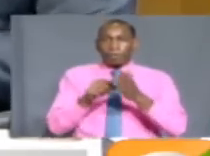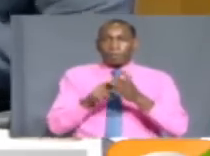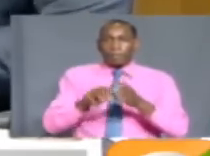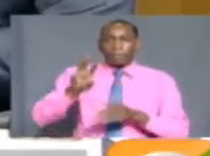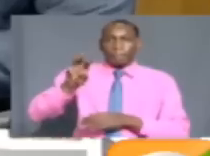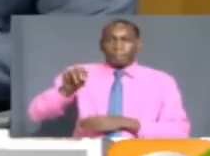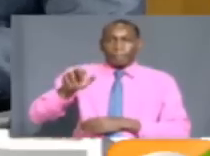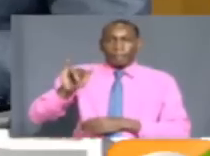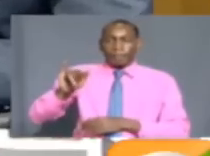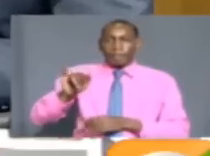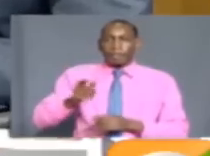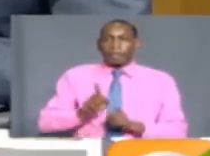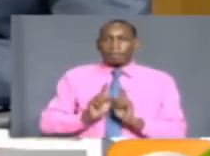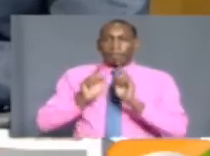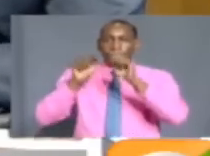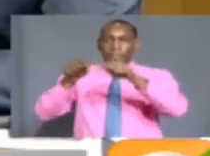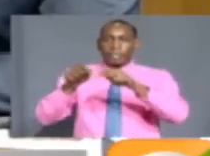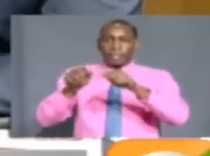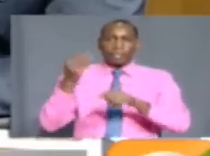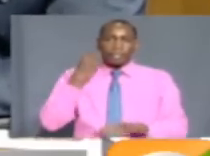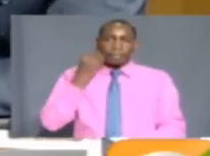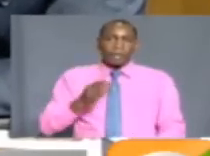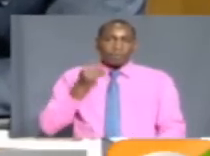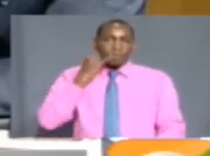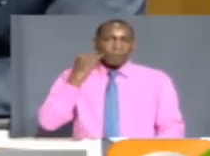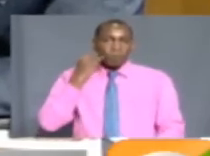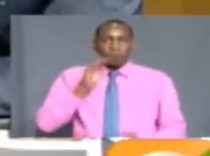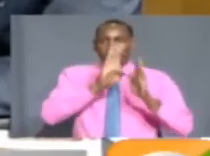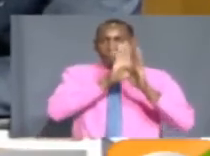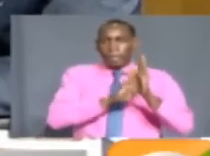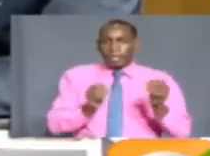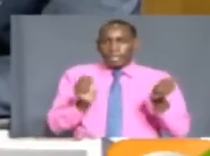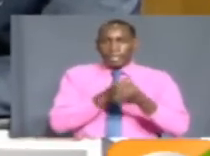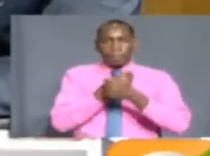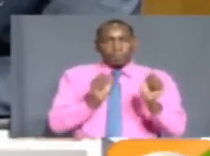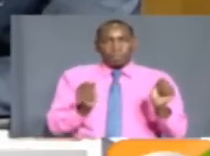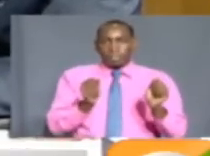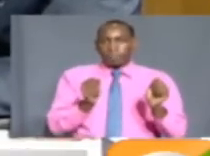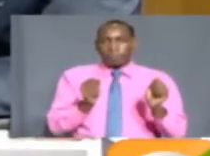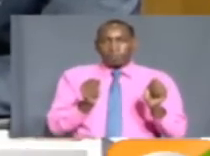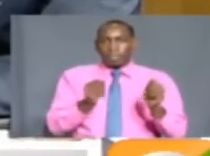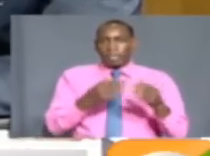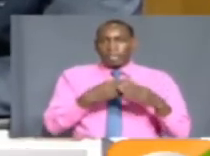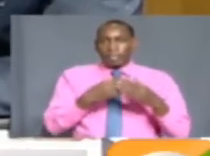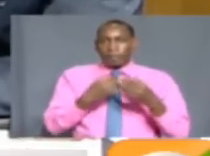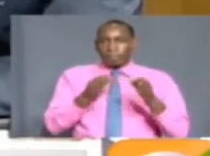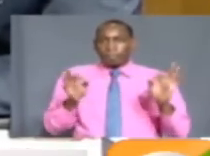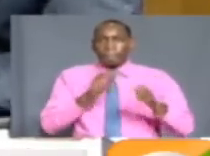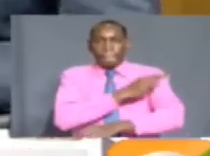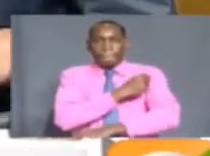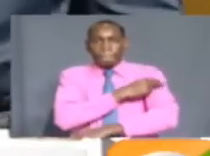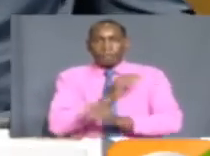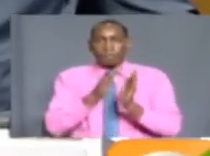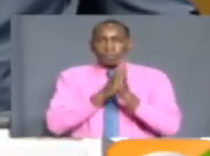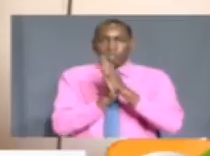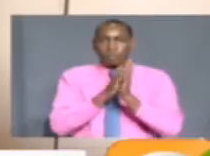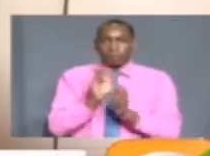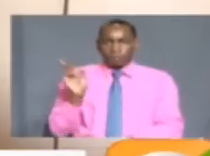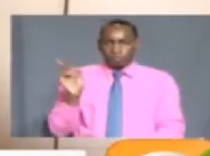such a patient in Nakuru whose bill has made it impossible for her to leave the hospital. Take a look.